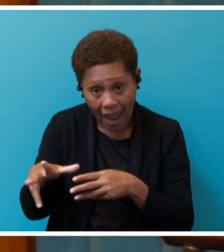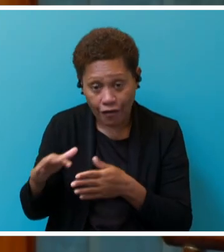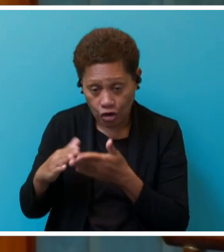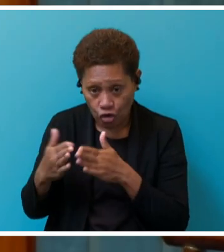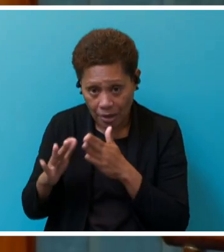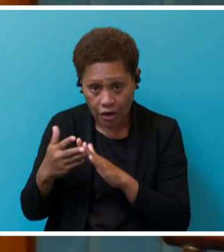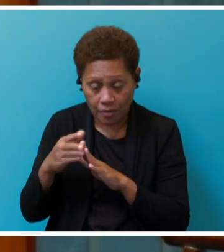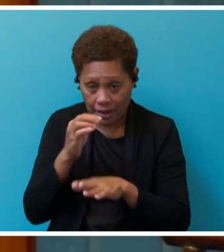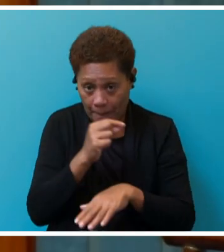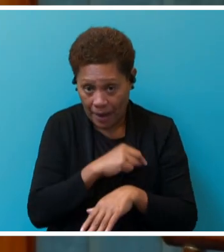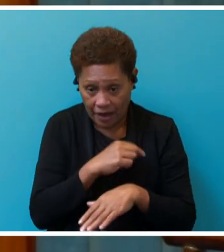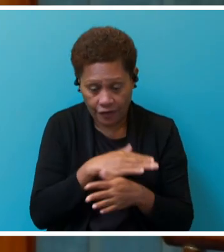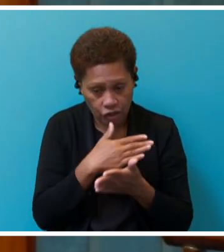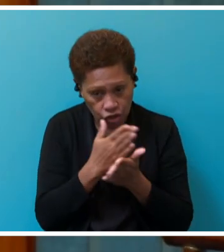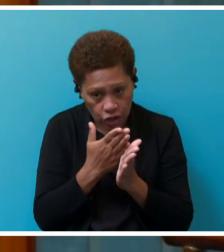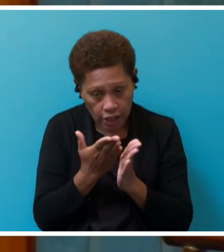shared prosperity.